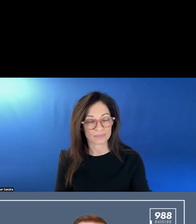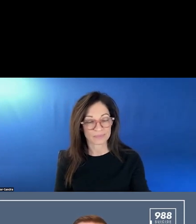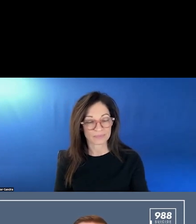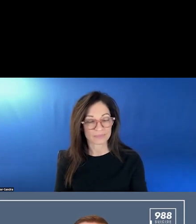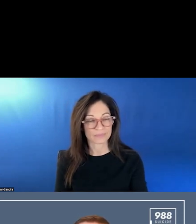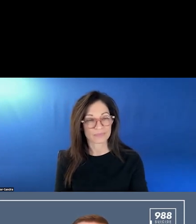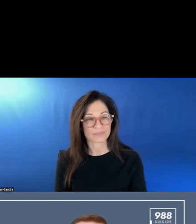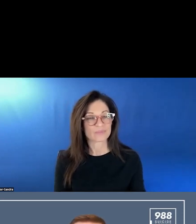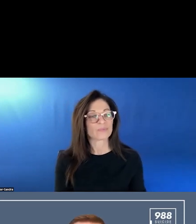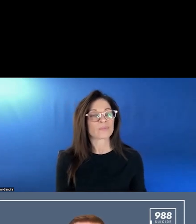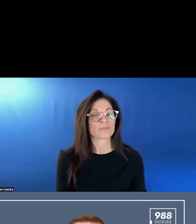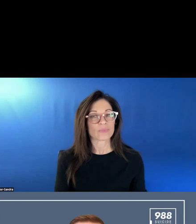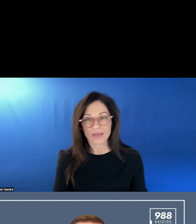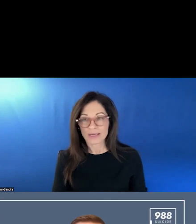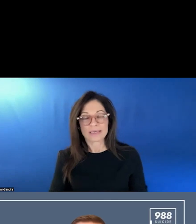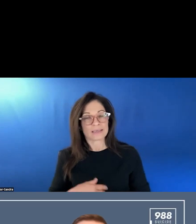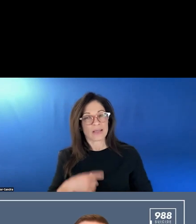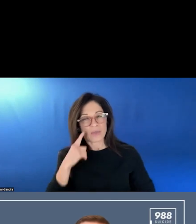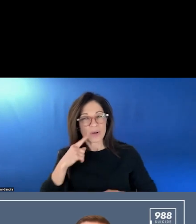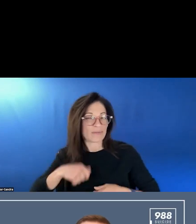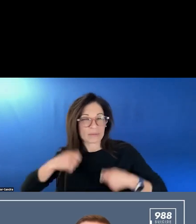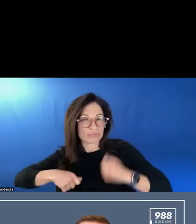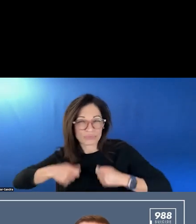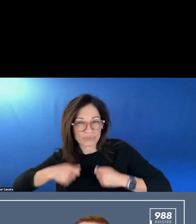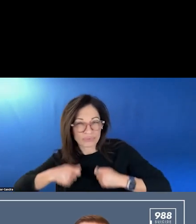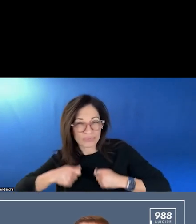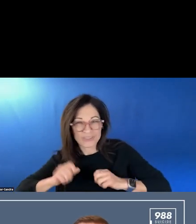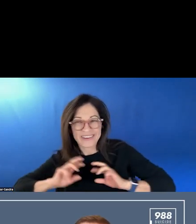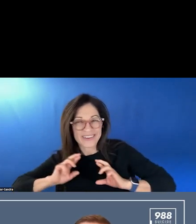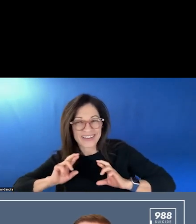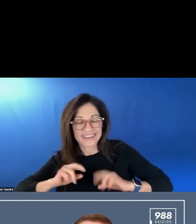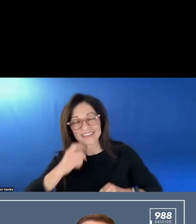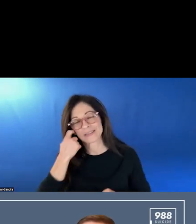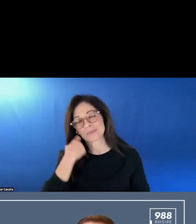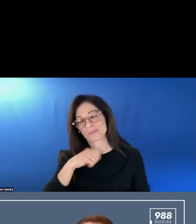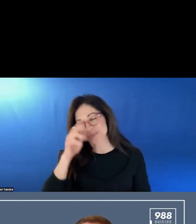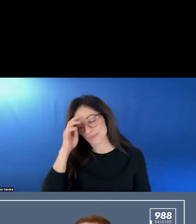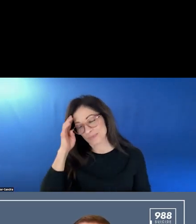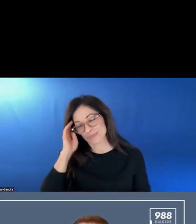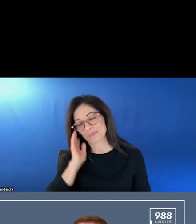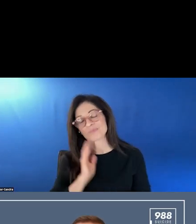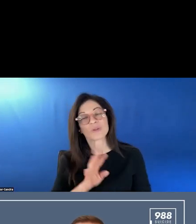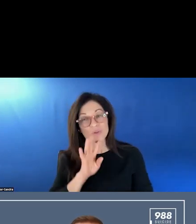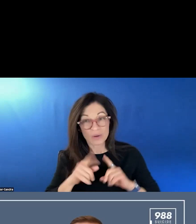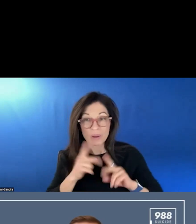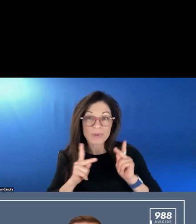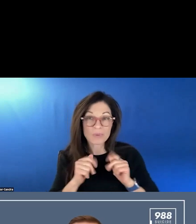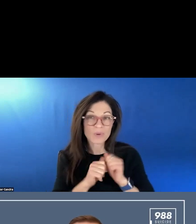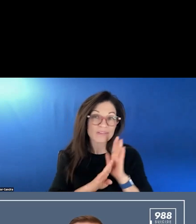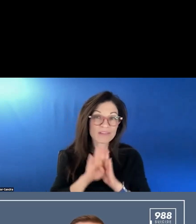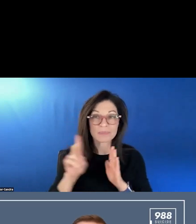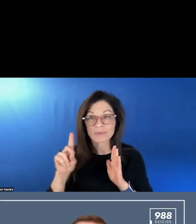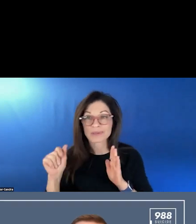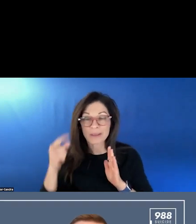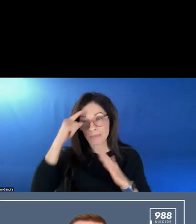Well, if only we had a drum roll in the background, that'd be perfect. Here we go. So speaking specifically about people with developmental disabilities and mental health concerns,